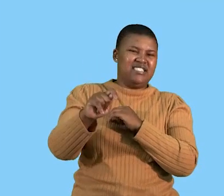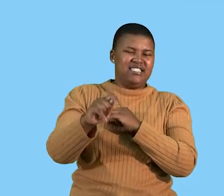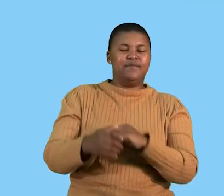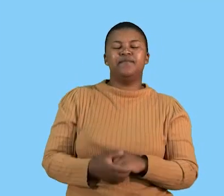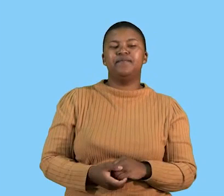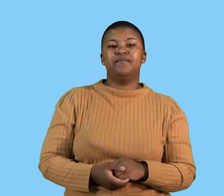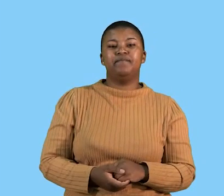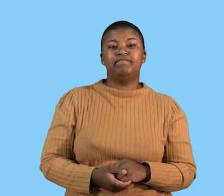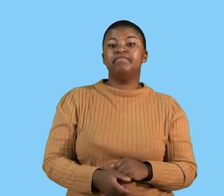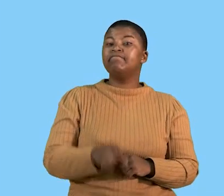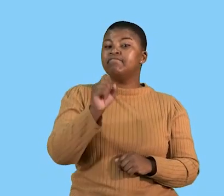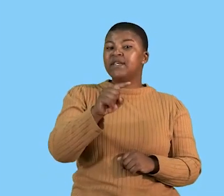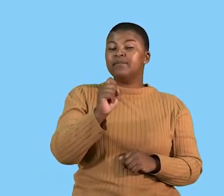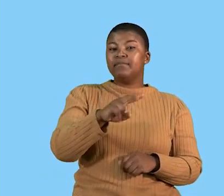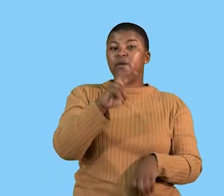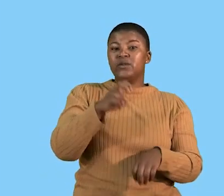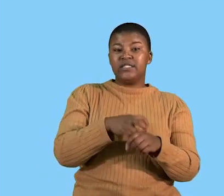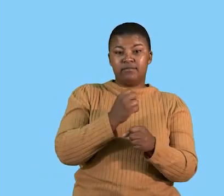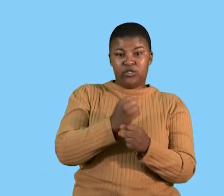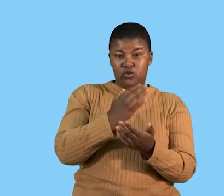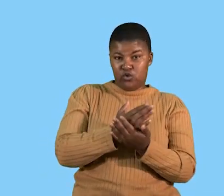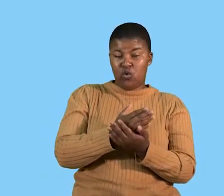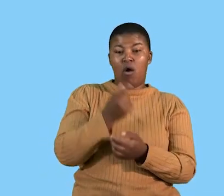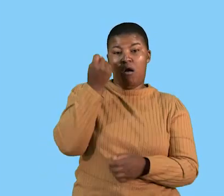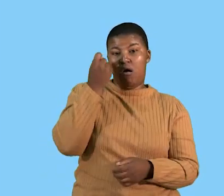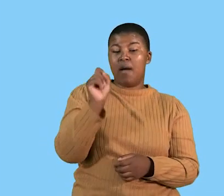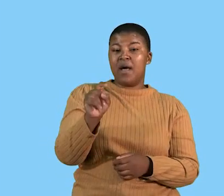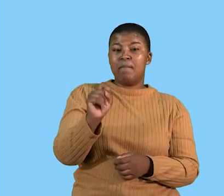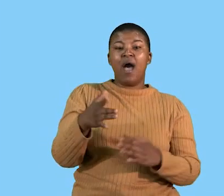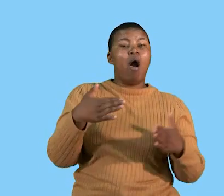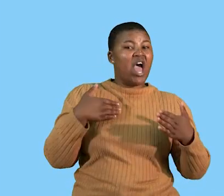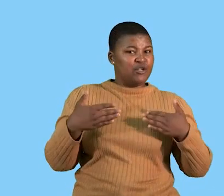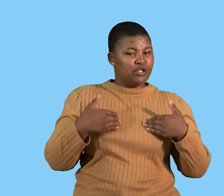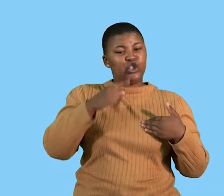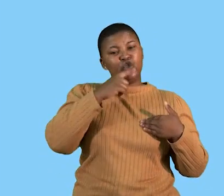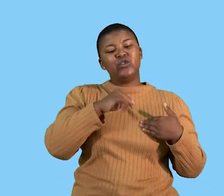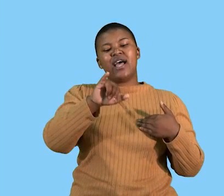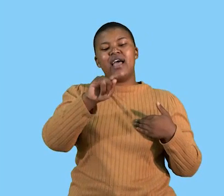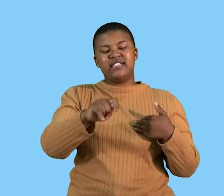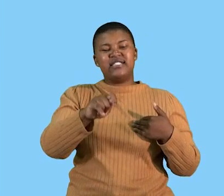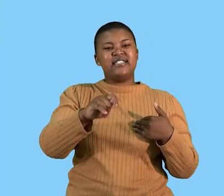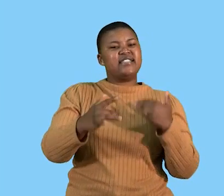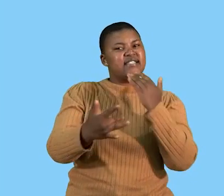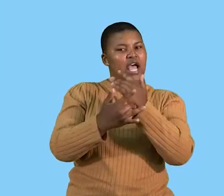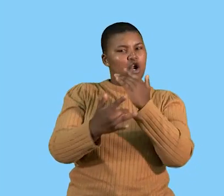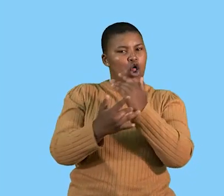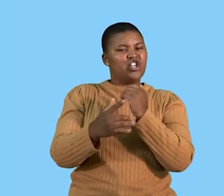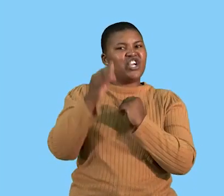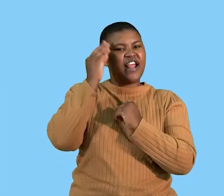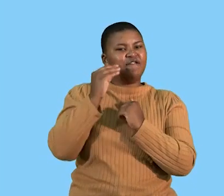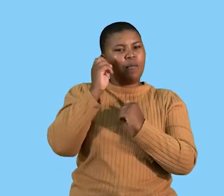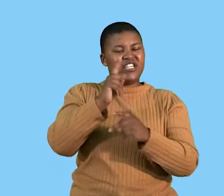to IT. So that means it is the technology that administration uses to store all